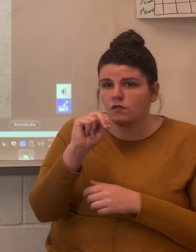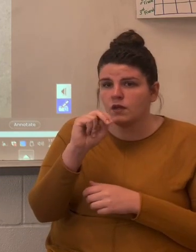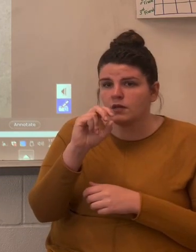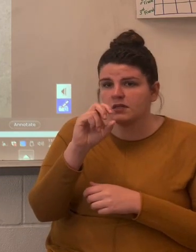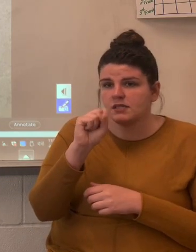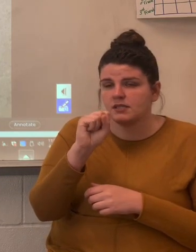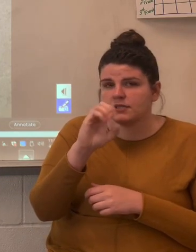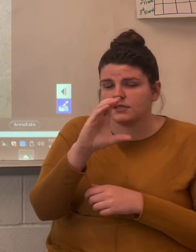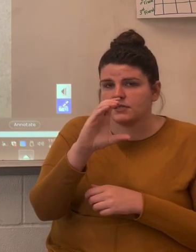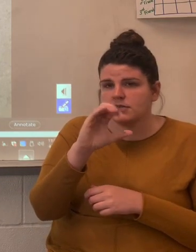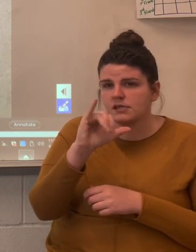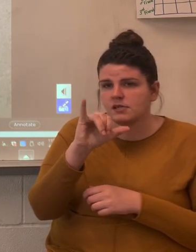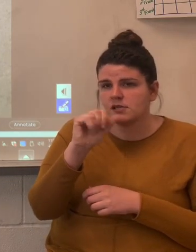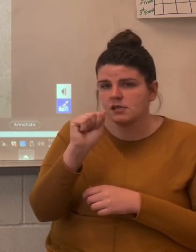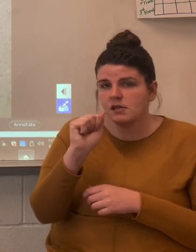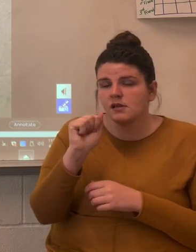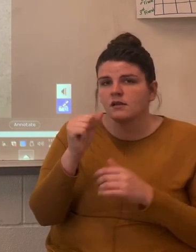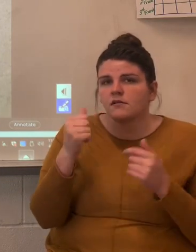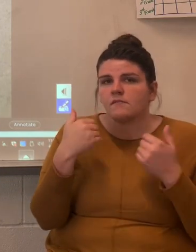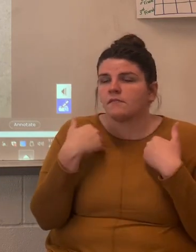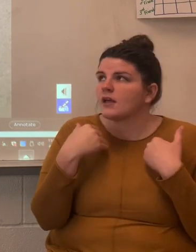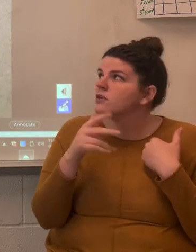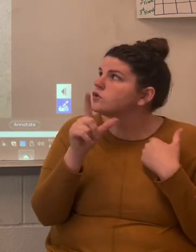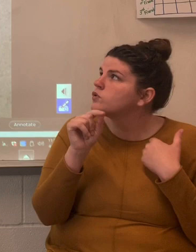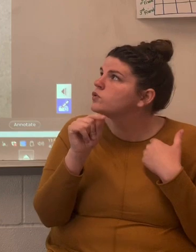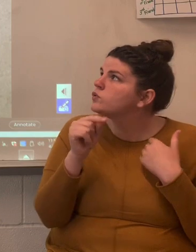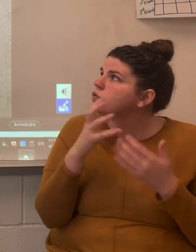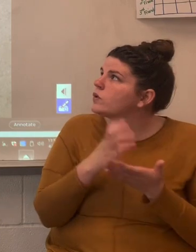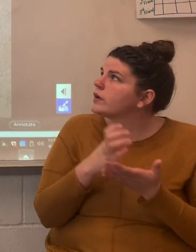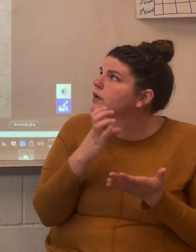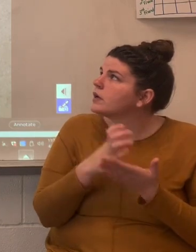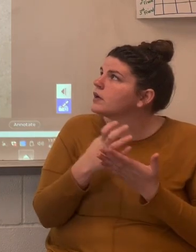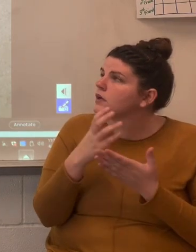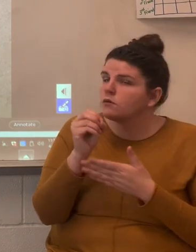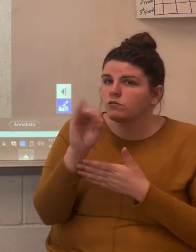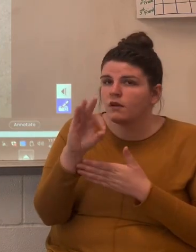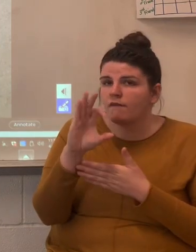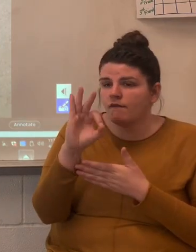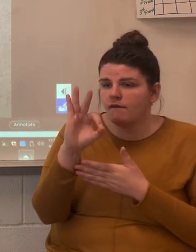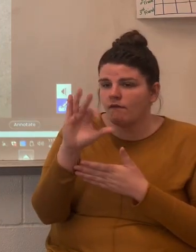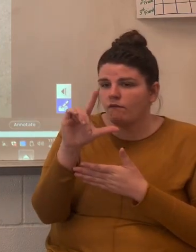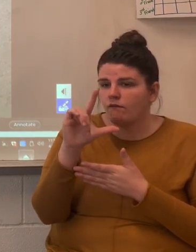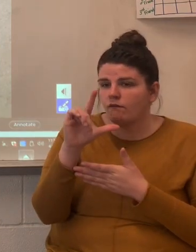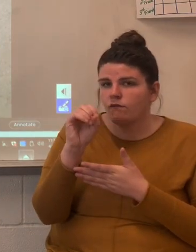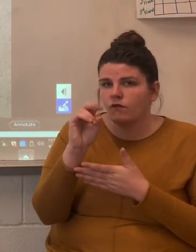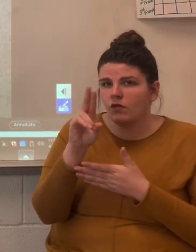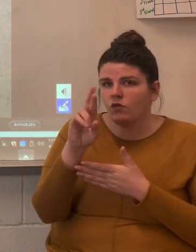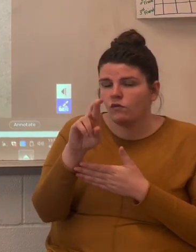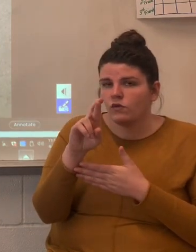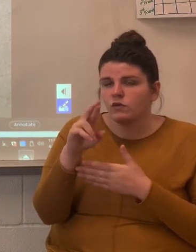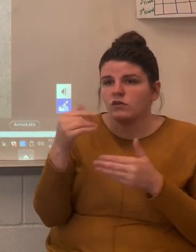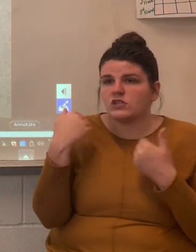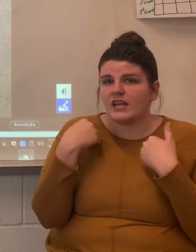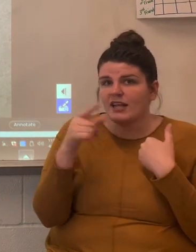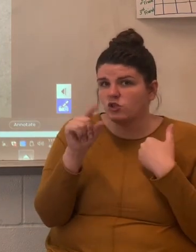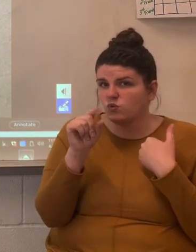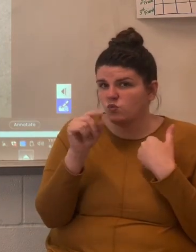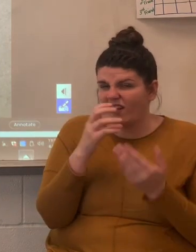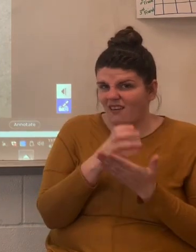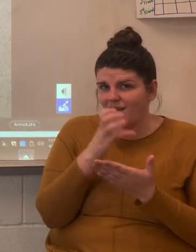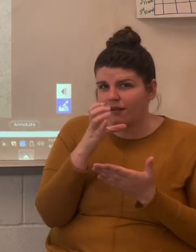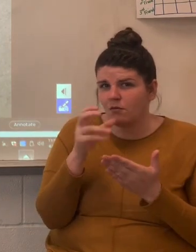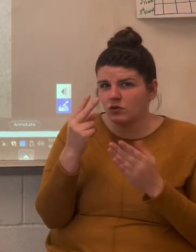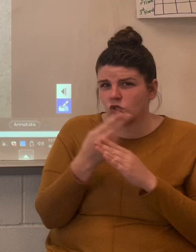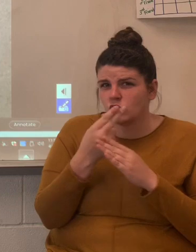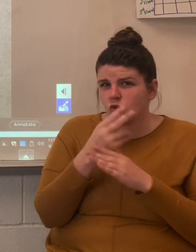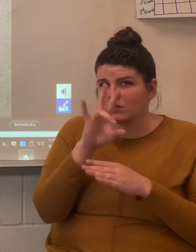flour. She used 7/8 of the flour. So she had 20 cups of flour. She used